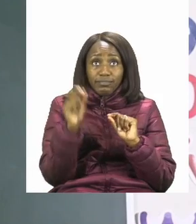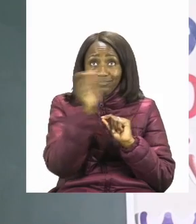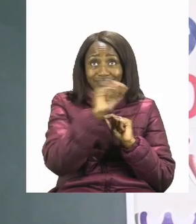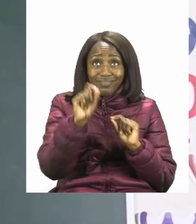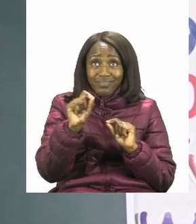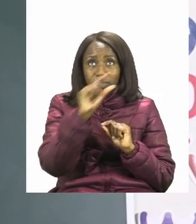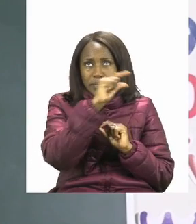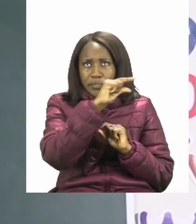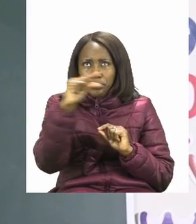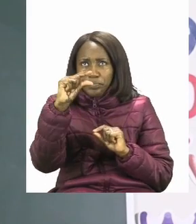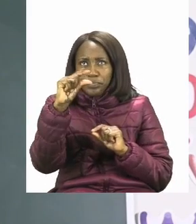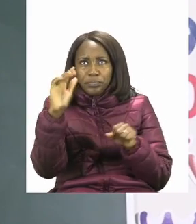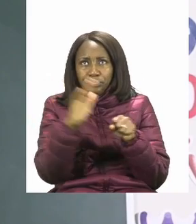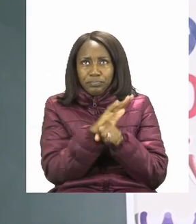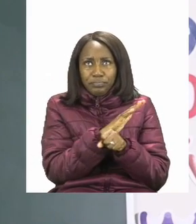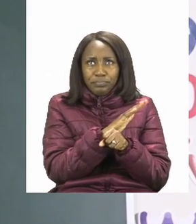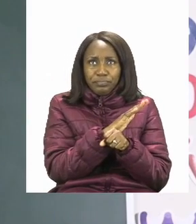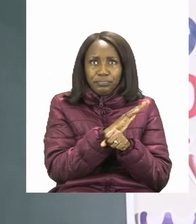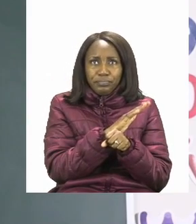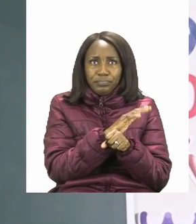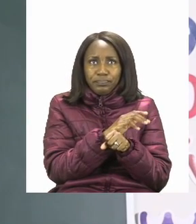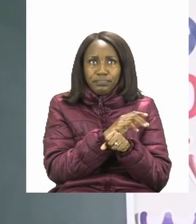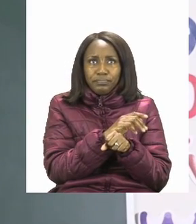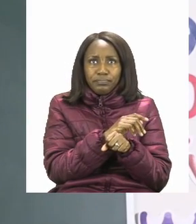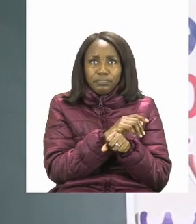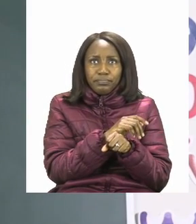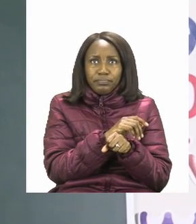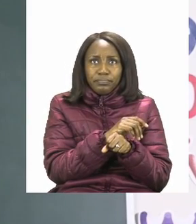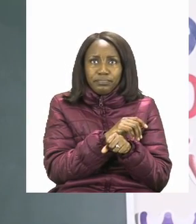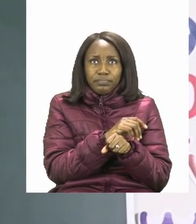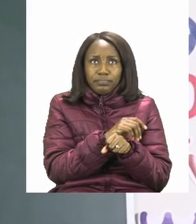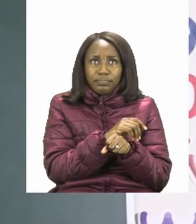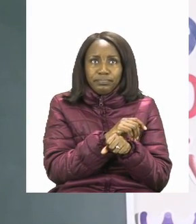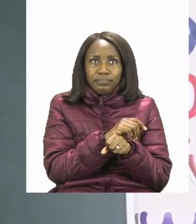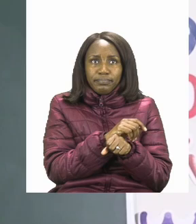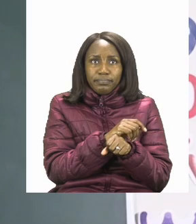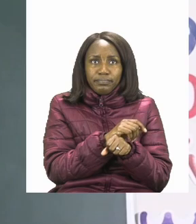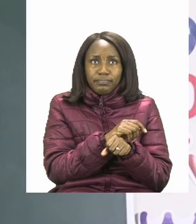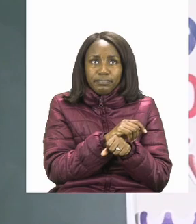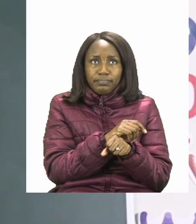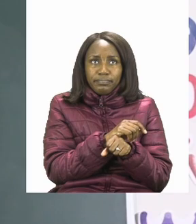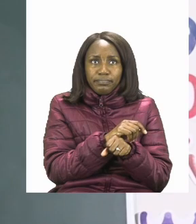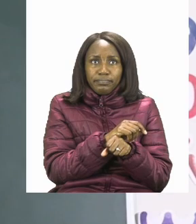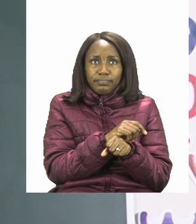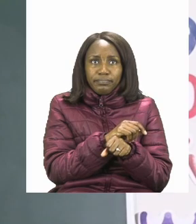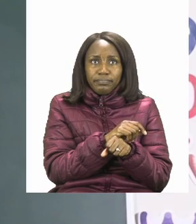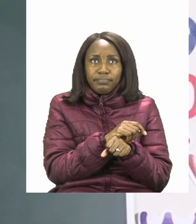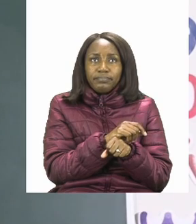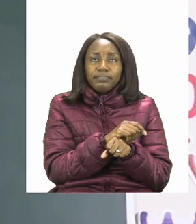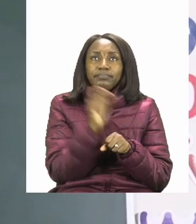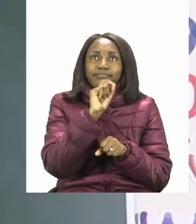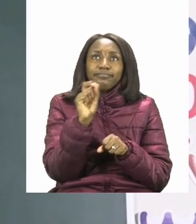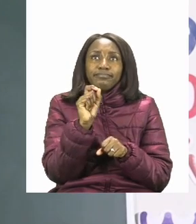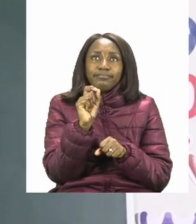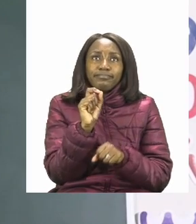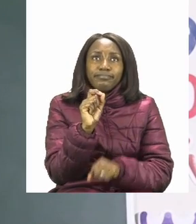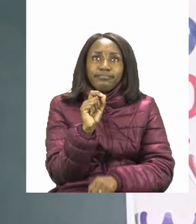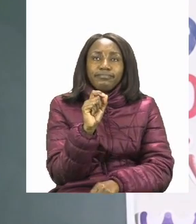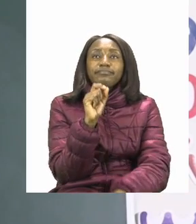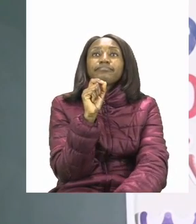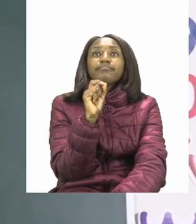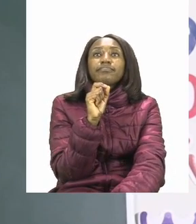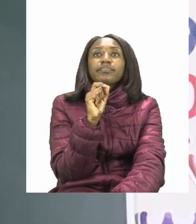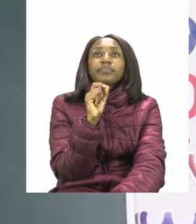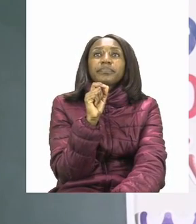have spelled the word bin. But I also need to write it down. So make sure that when you're writing